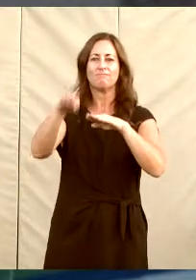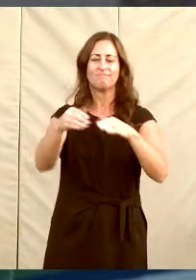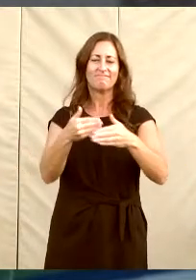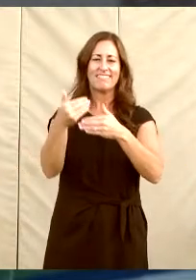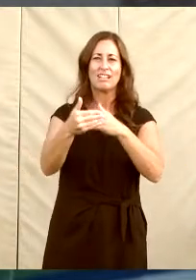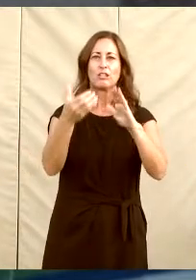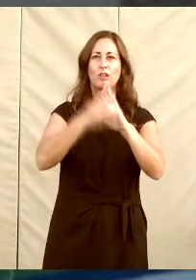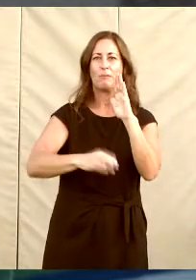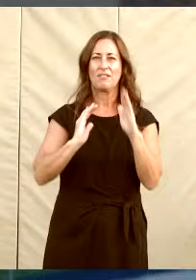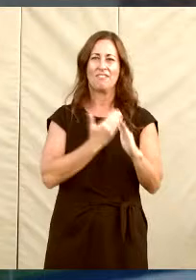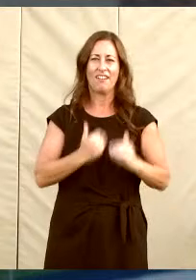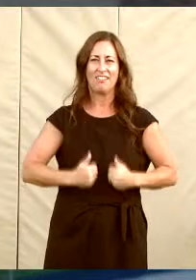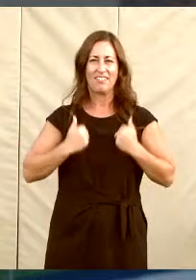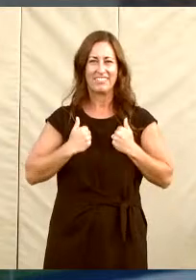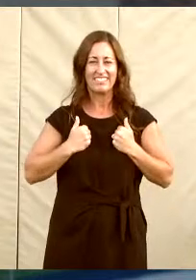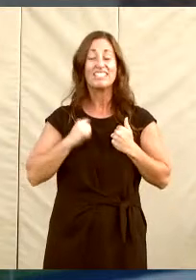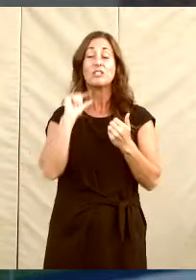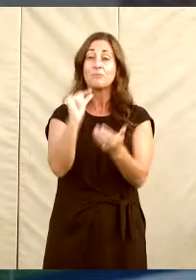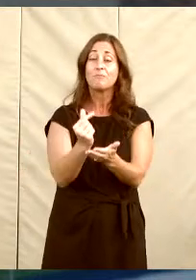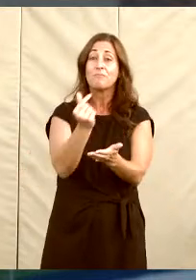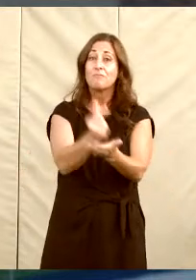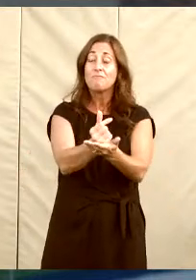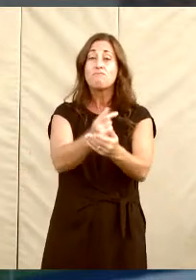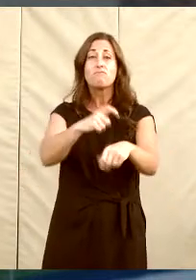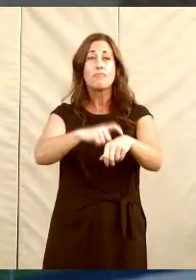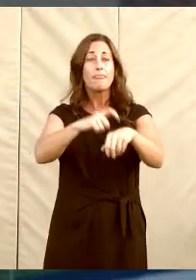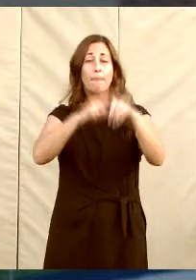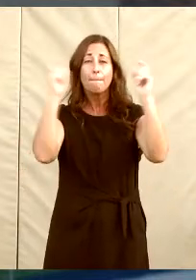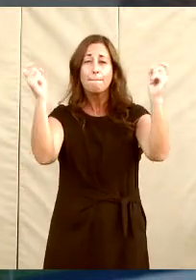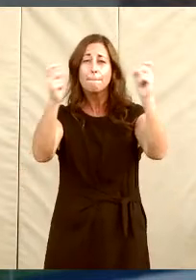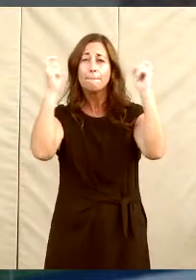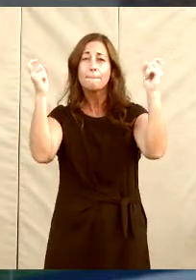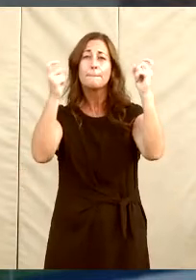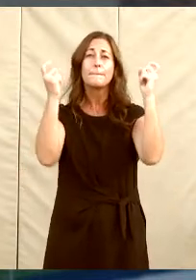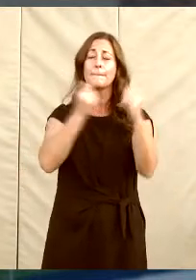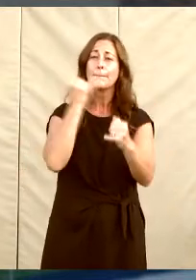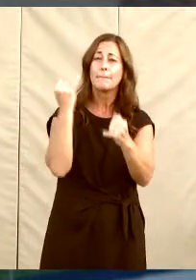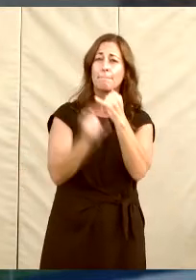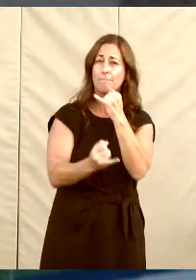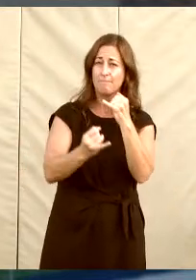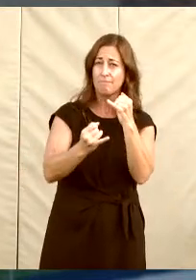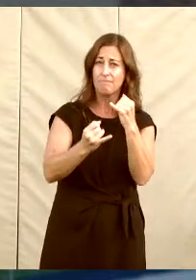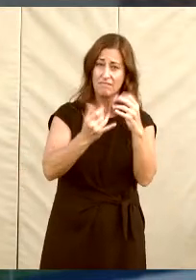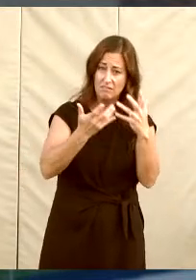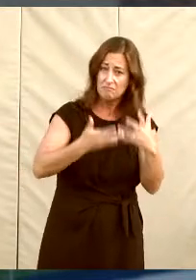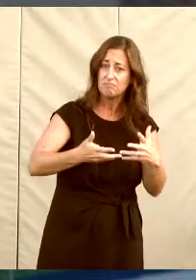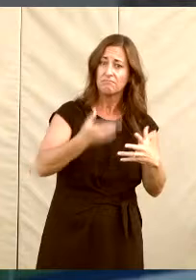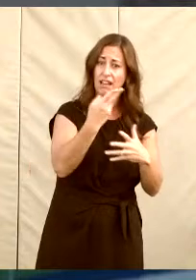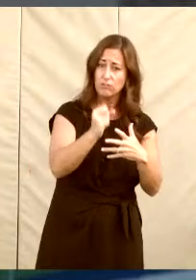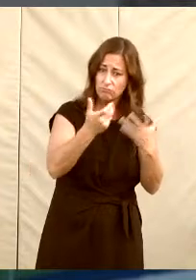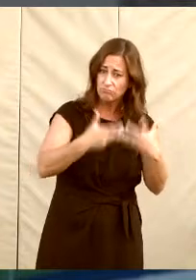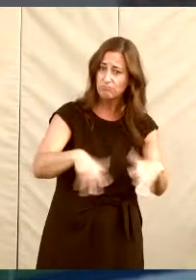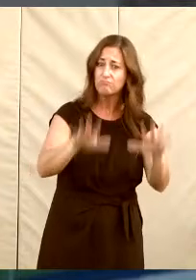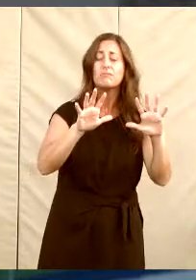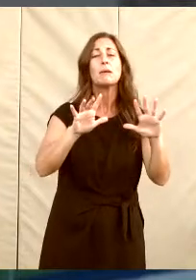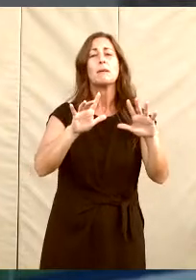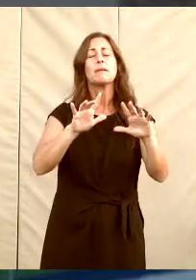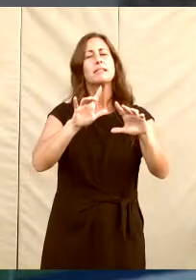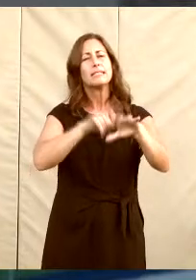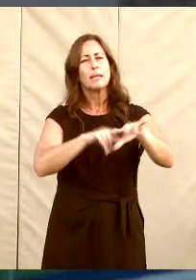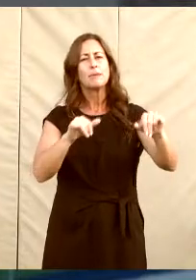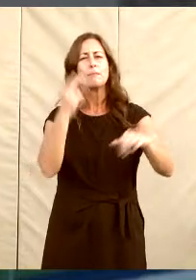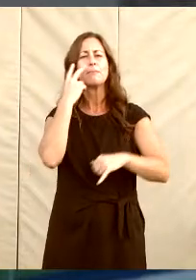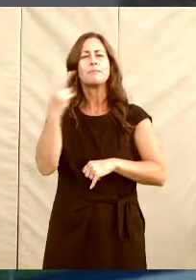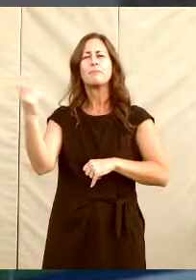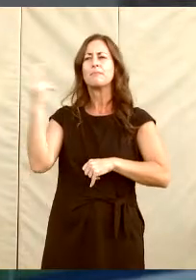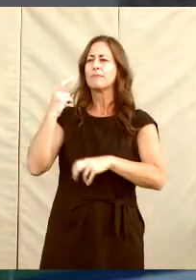lives. While graduation is a time to celebrate the end of high school, it's also a time to look back on all the hard work that it's taken